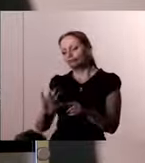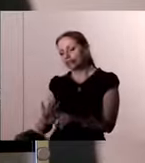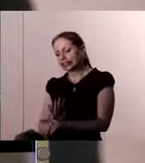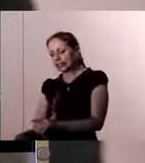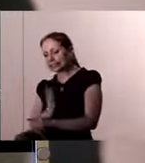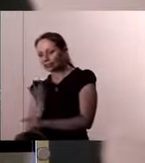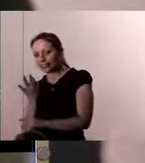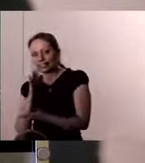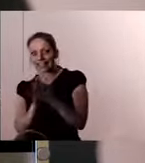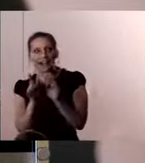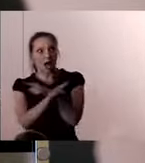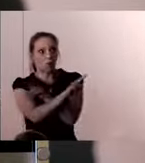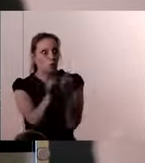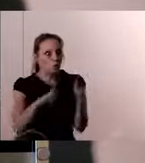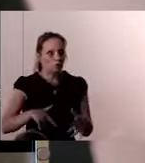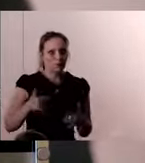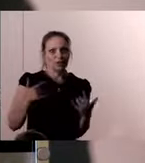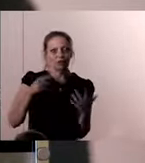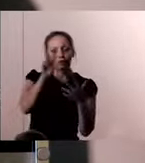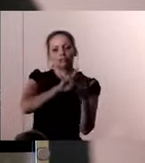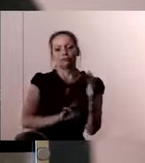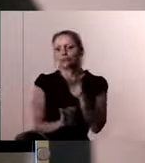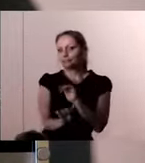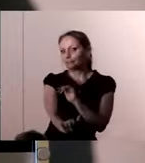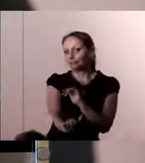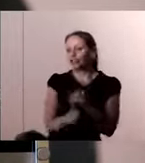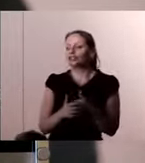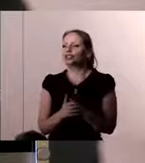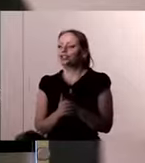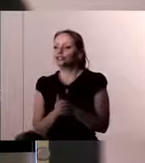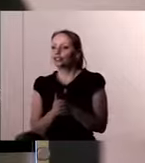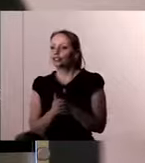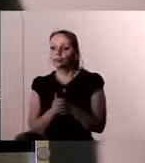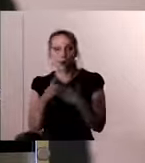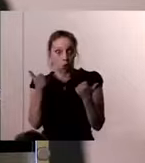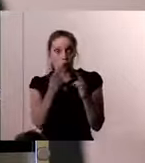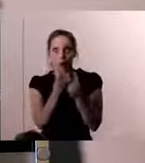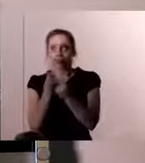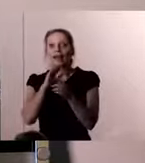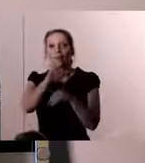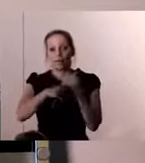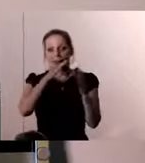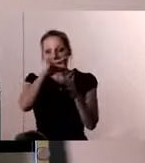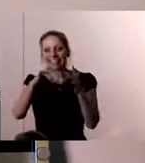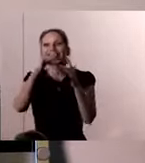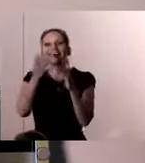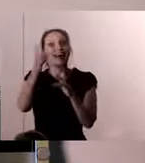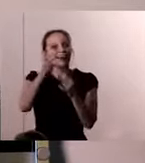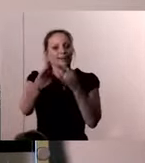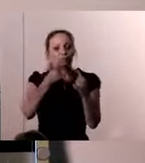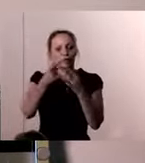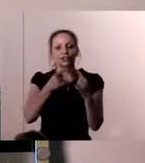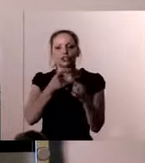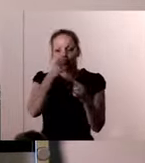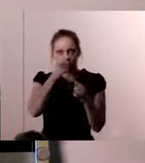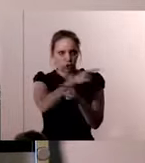you feel when you finish reading that story. And the good thing, however, about the internet and about all this information is that you can